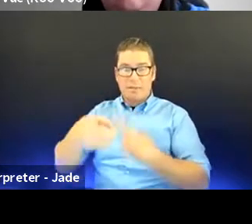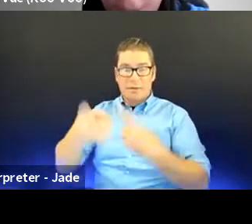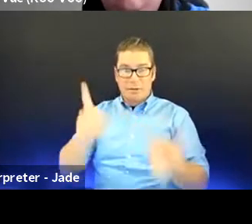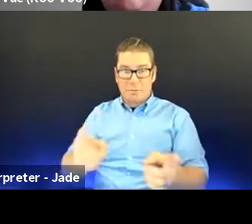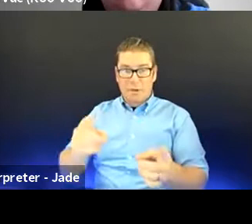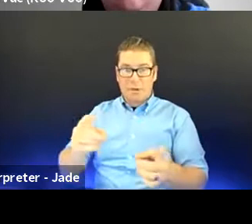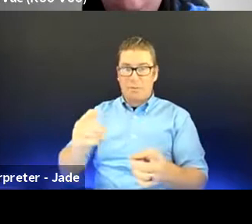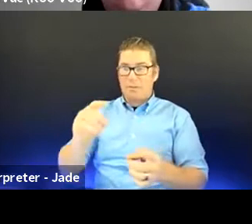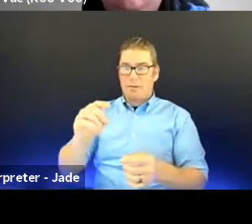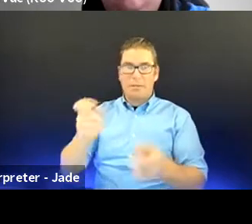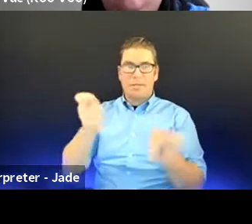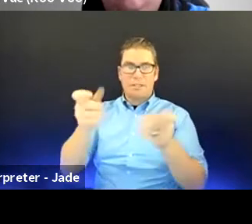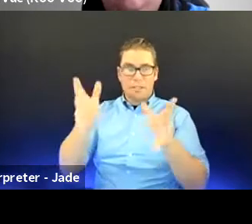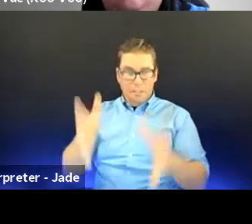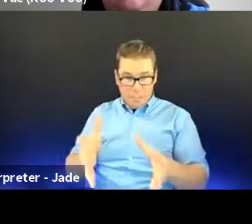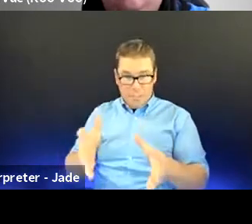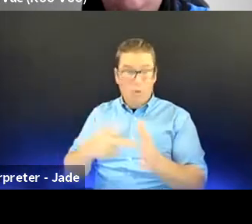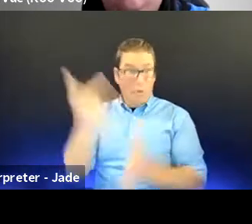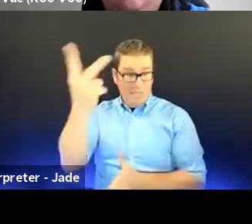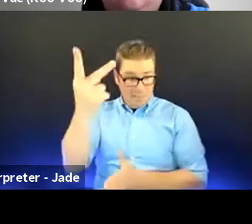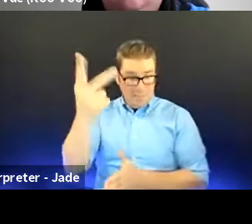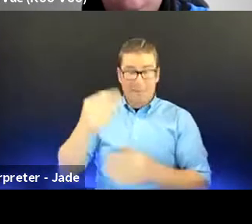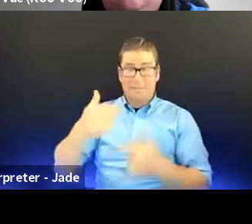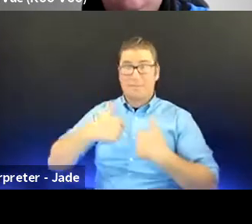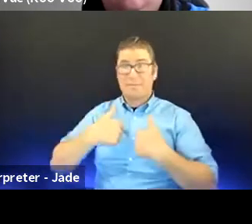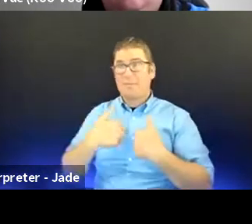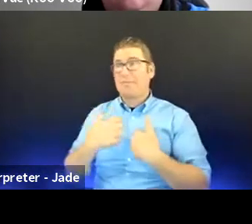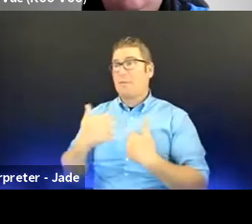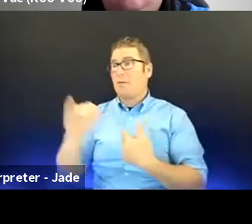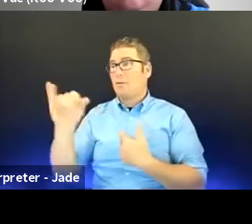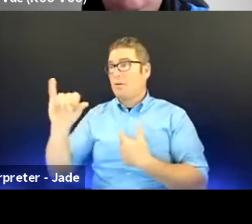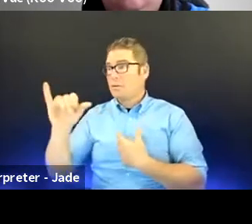Had the good fortune to be involved in a number of different